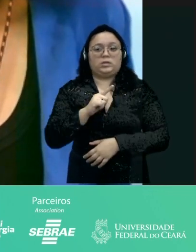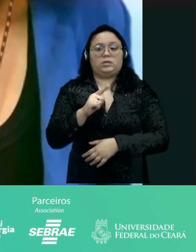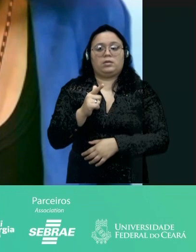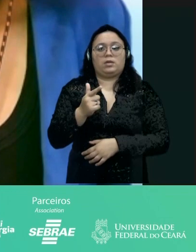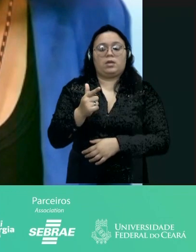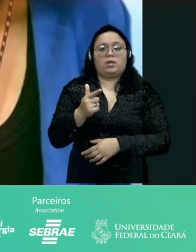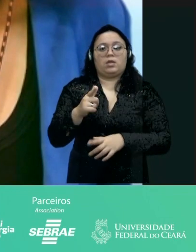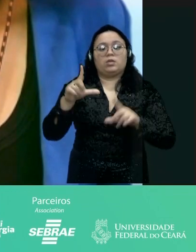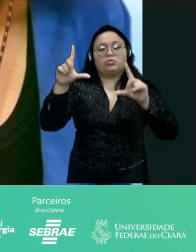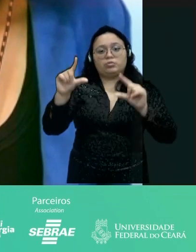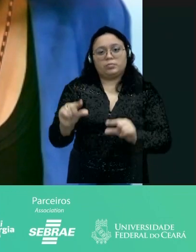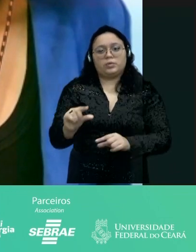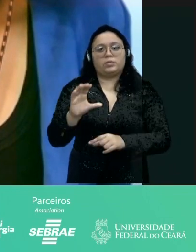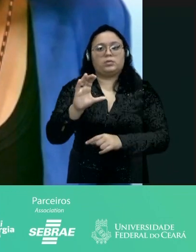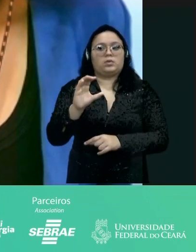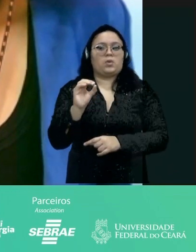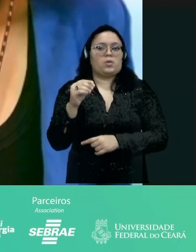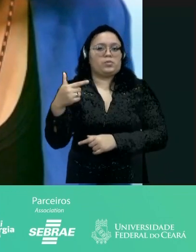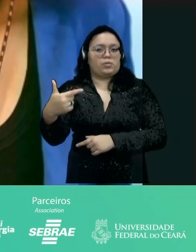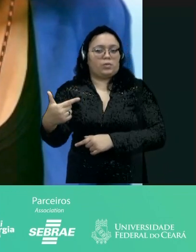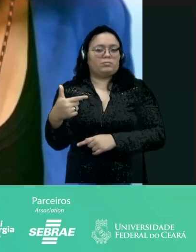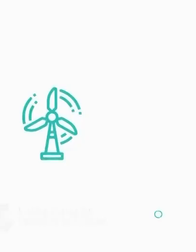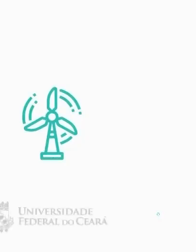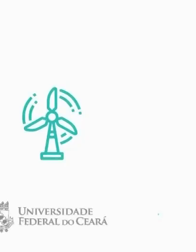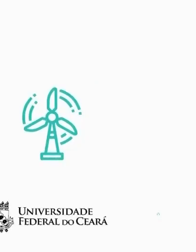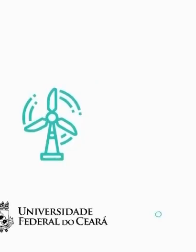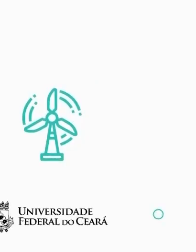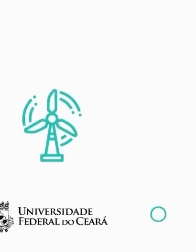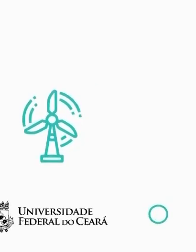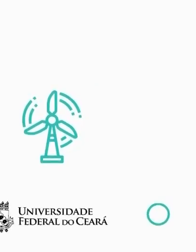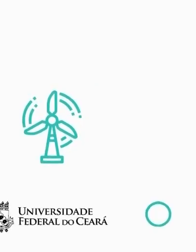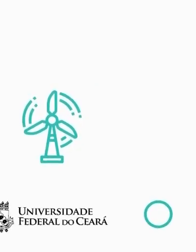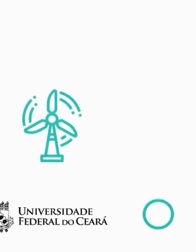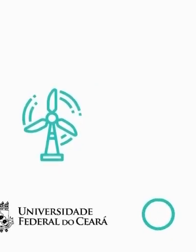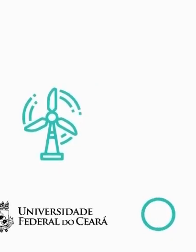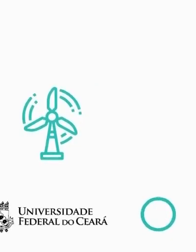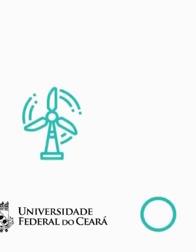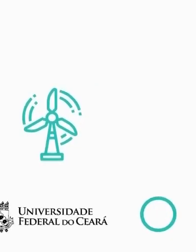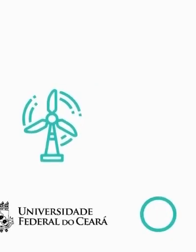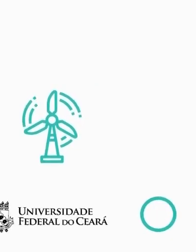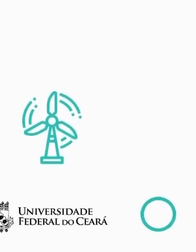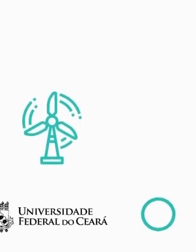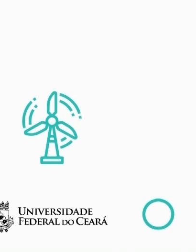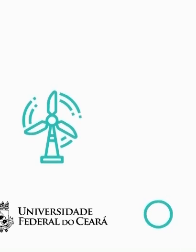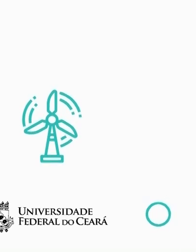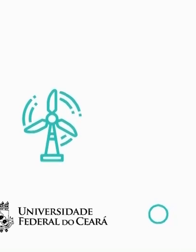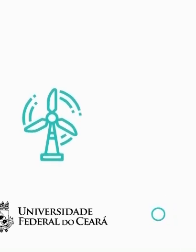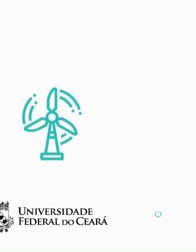expected. Thank you. Thank you very much.